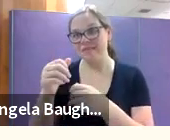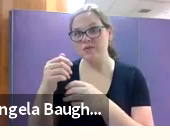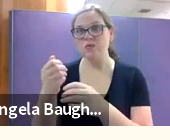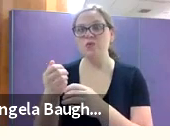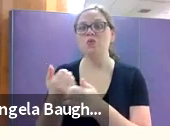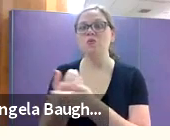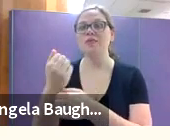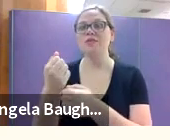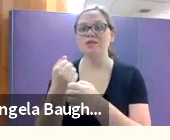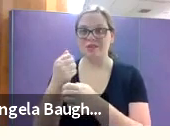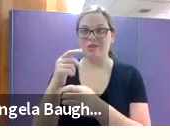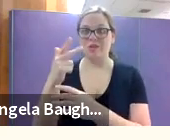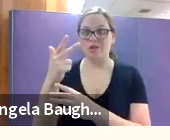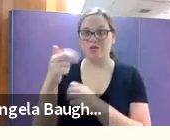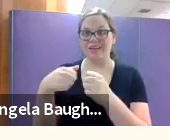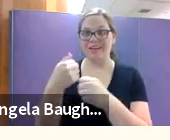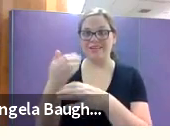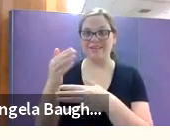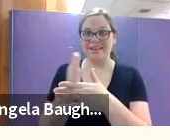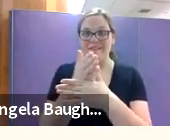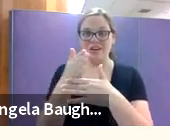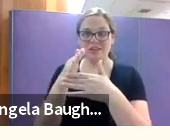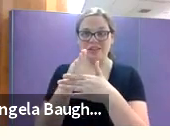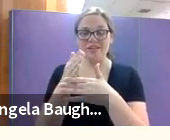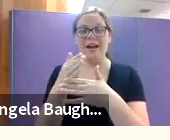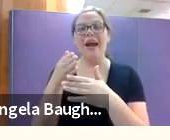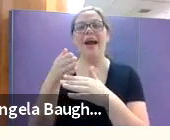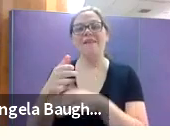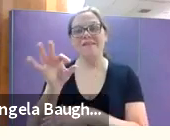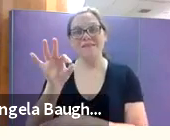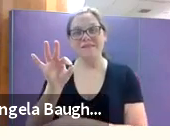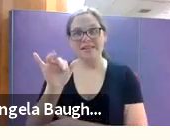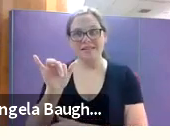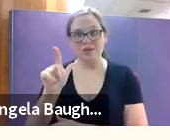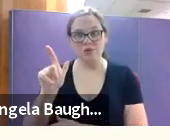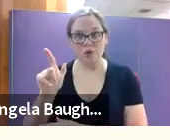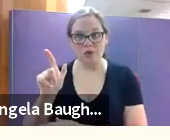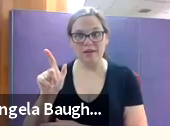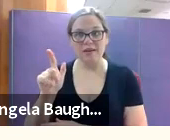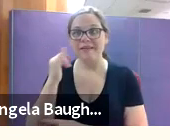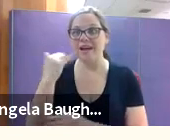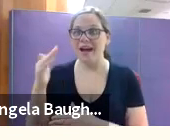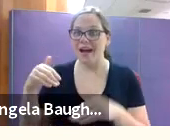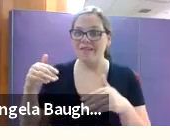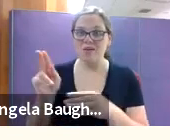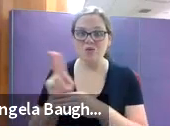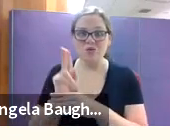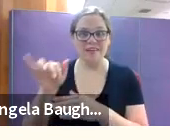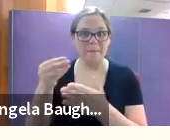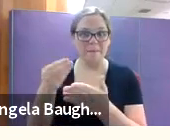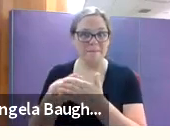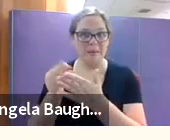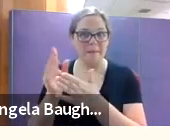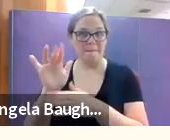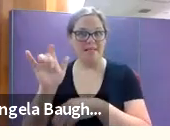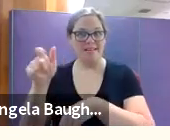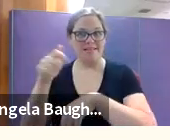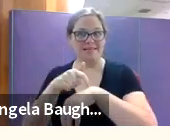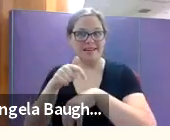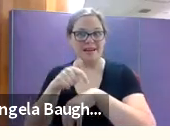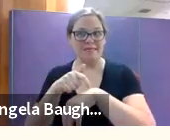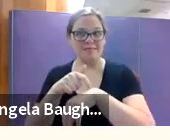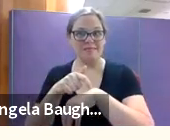into that 3-year rolling average after fiscal year 21. And essentially, if they haven't utilized their funds by then, their 3-year rolling